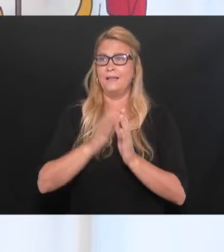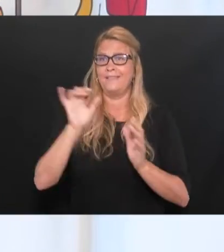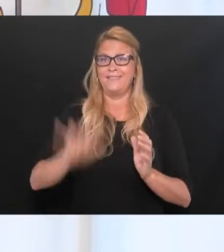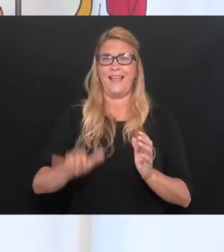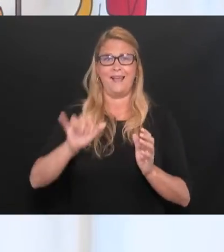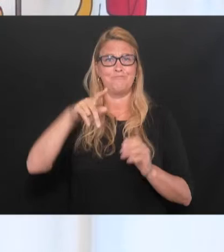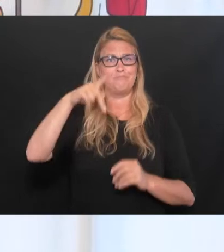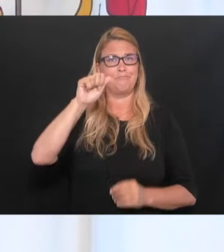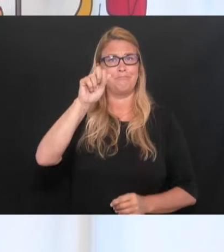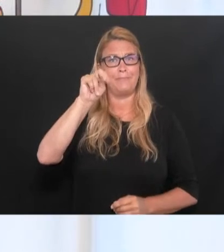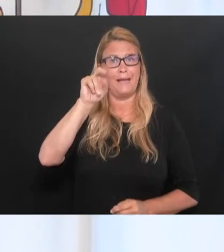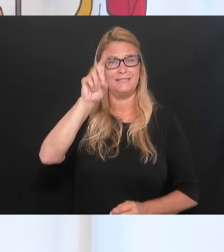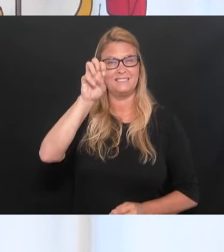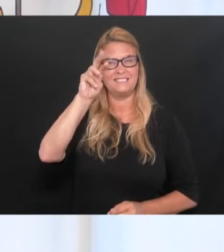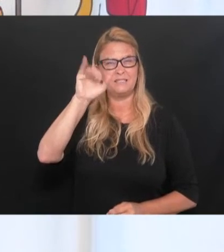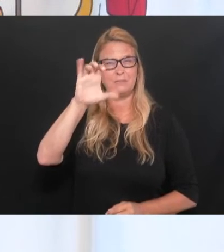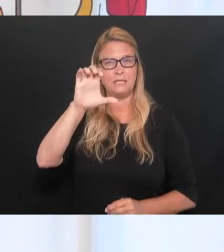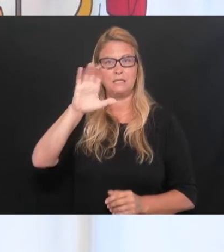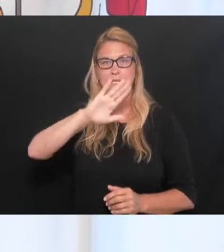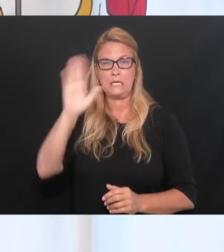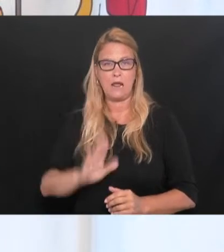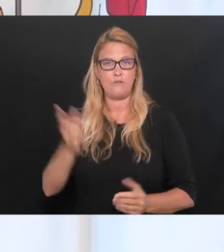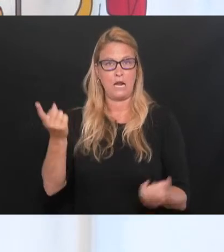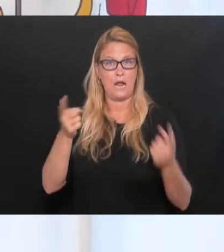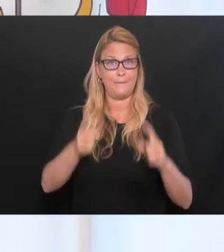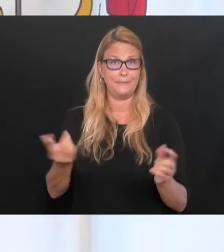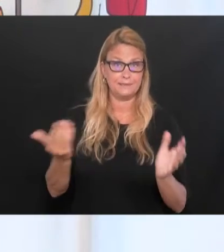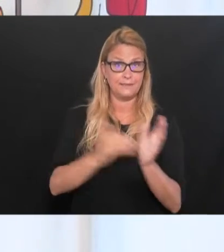we will always be ready. And